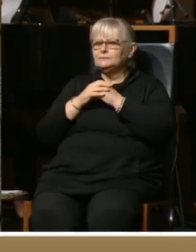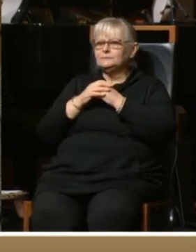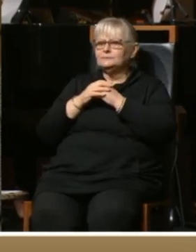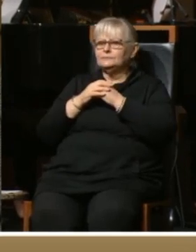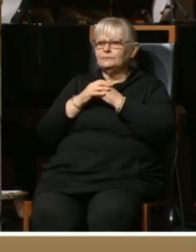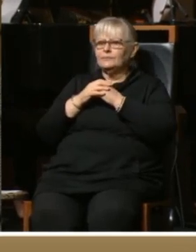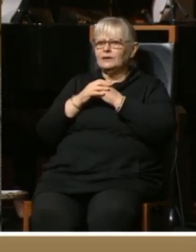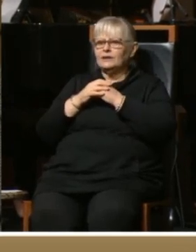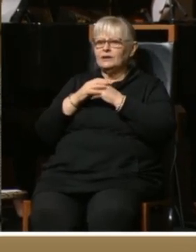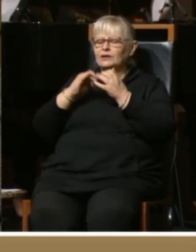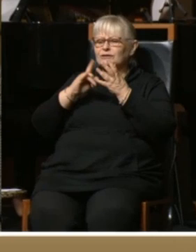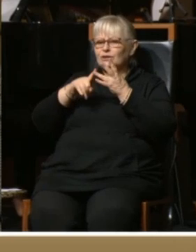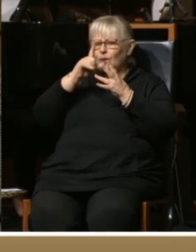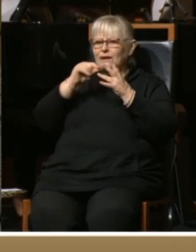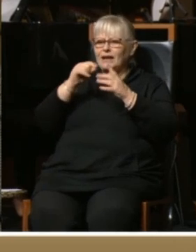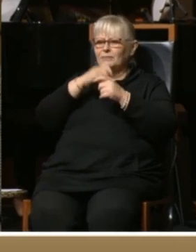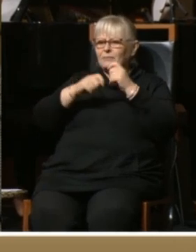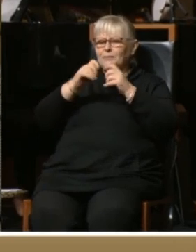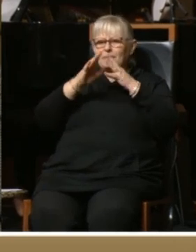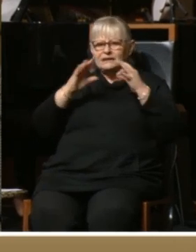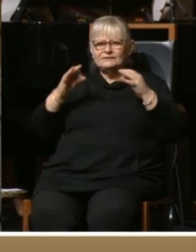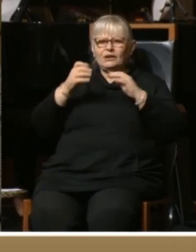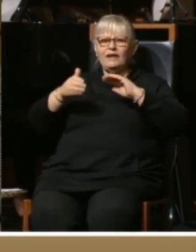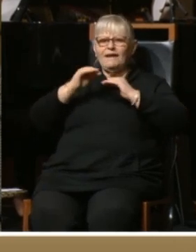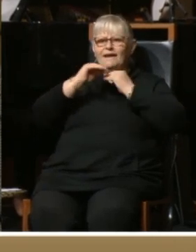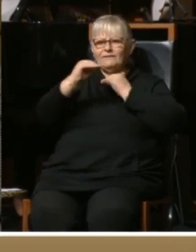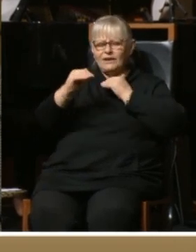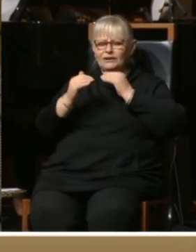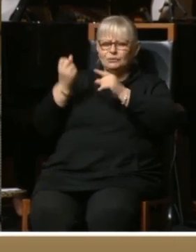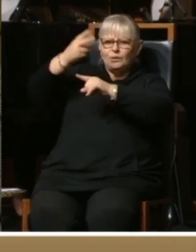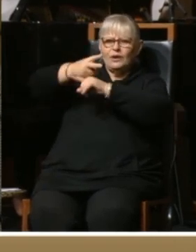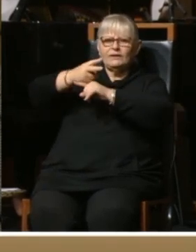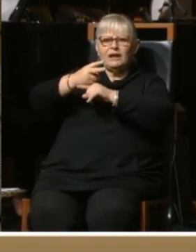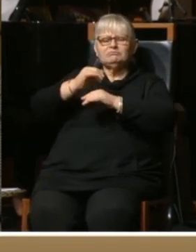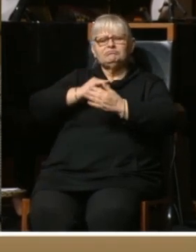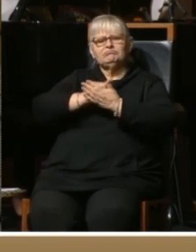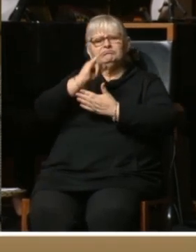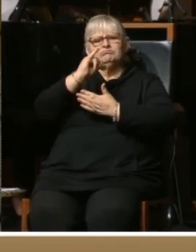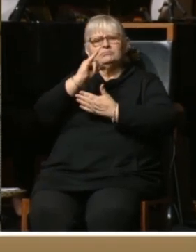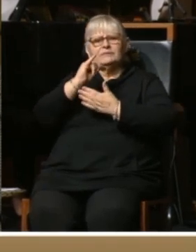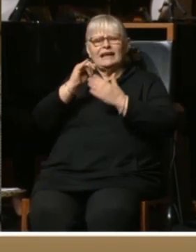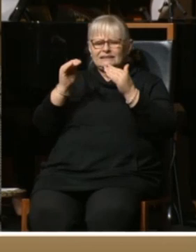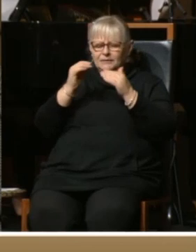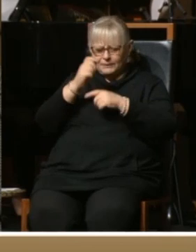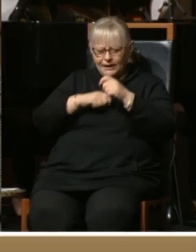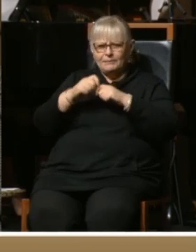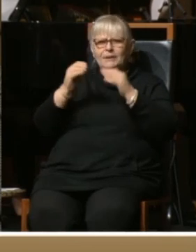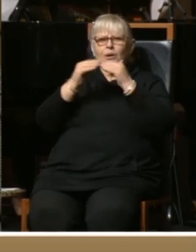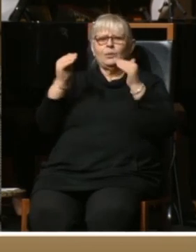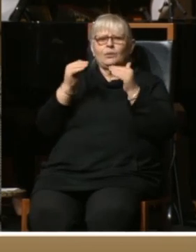in peace and fairness to conquer injustice, inequality, and